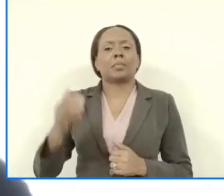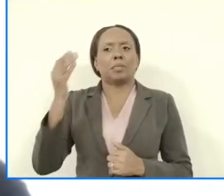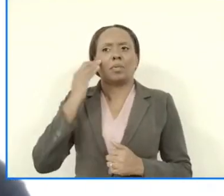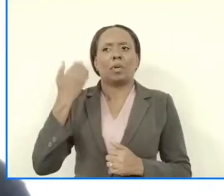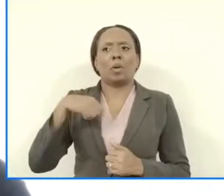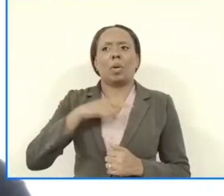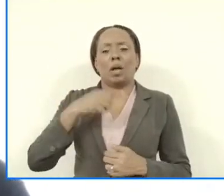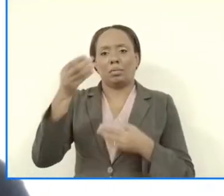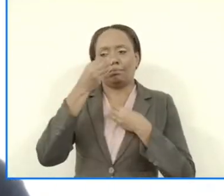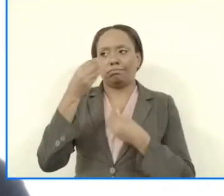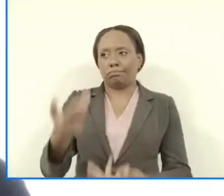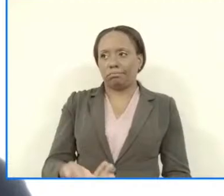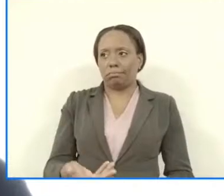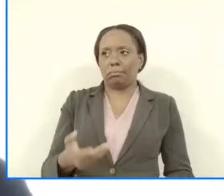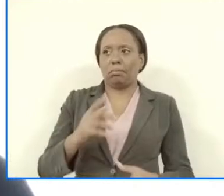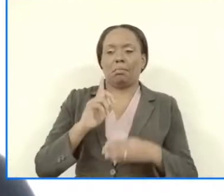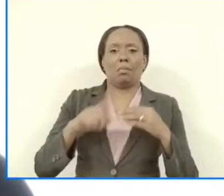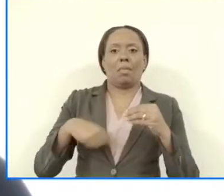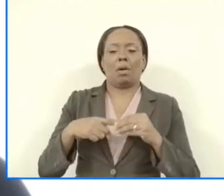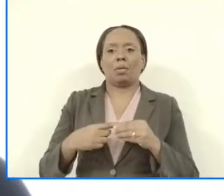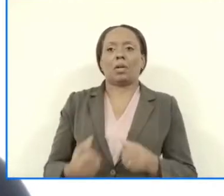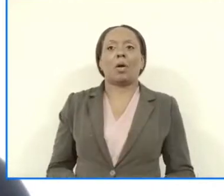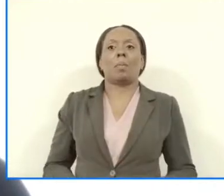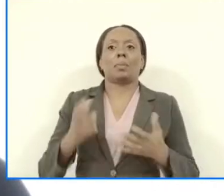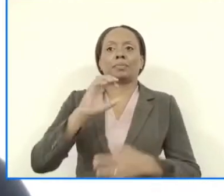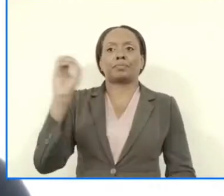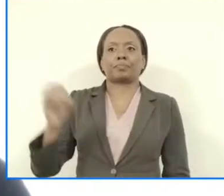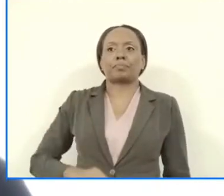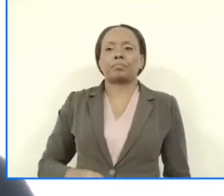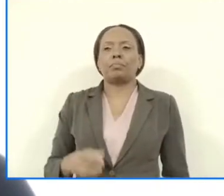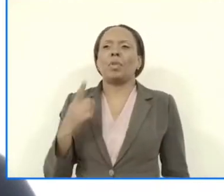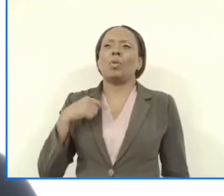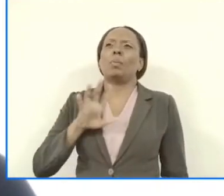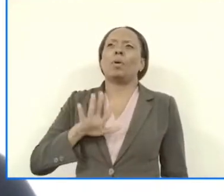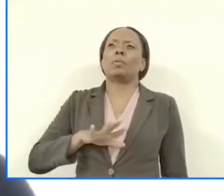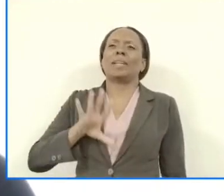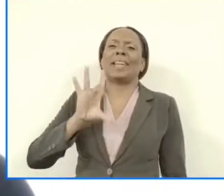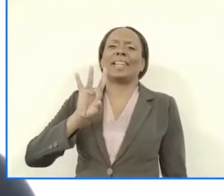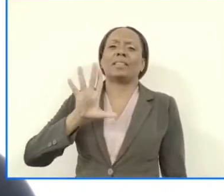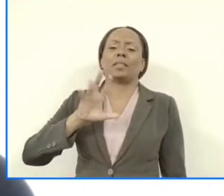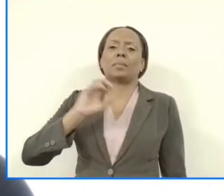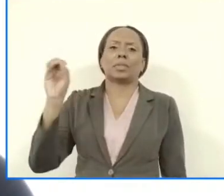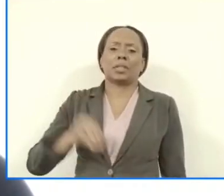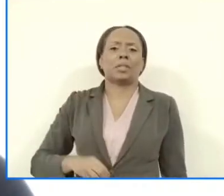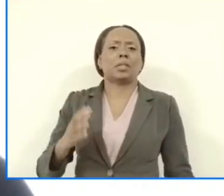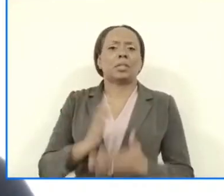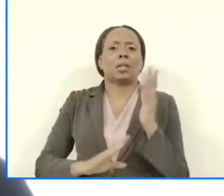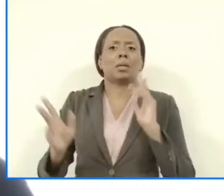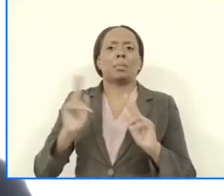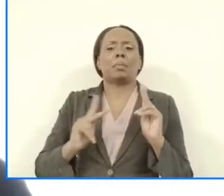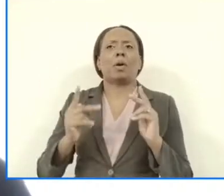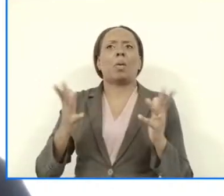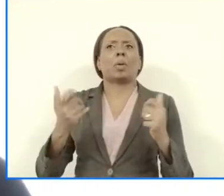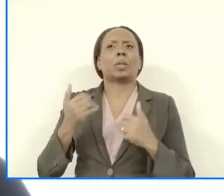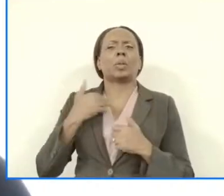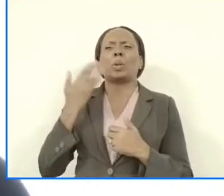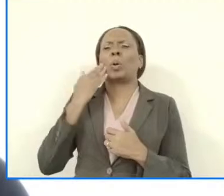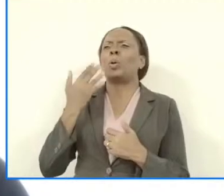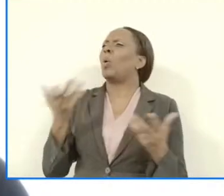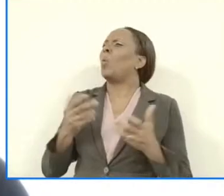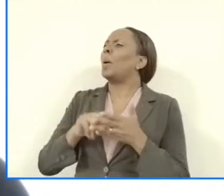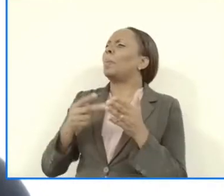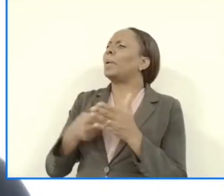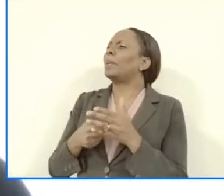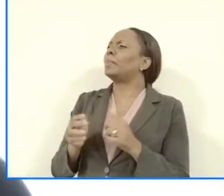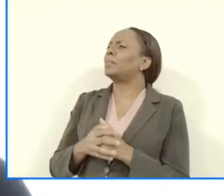in our releases. We've said we're north of 85%. Some people have been asking in terms of numbers what that actually means. Somewhere in the